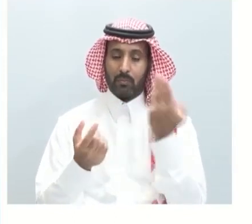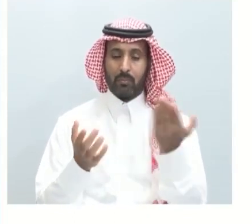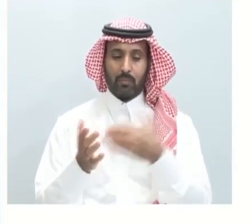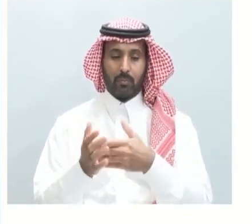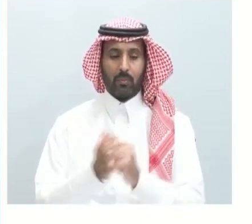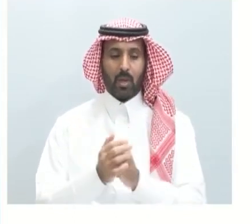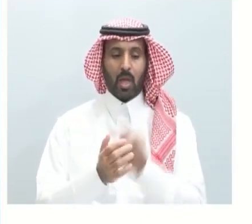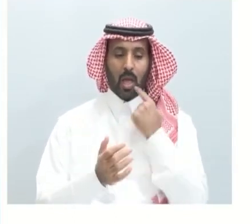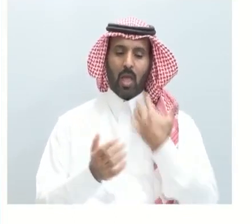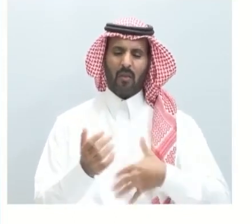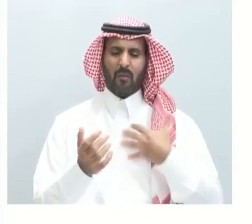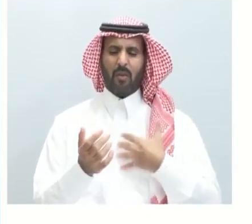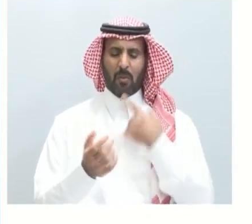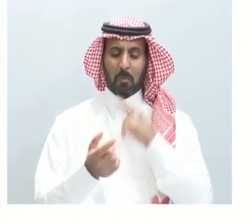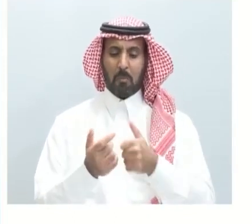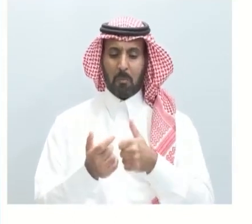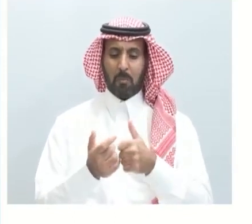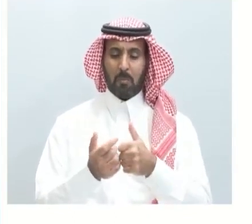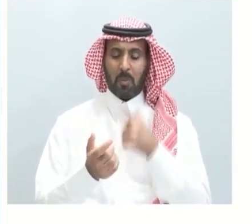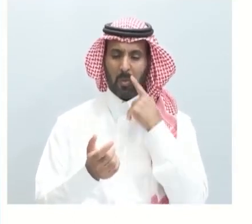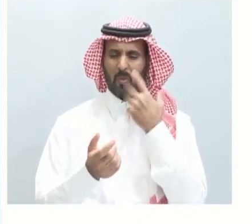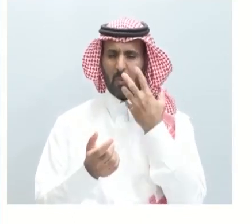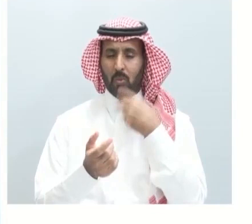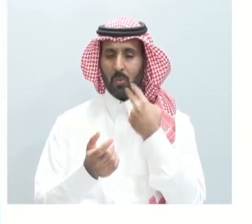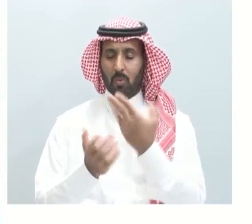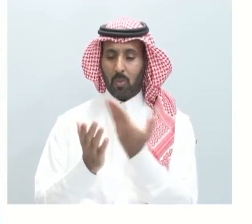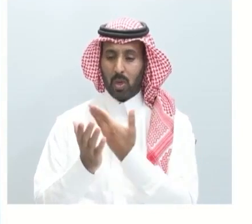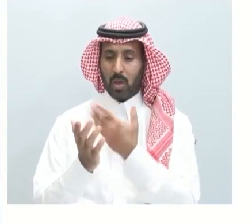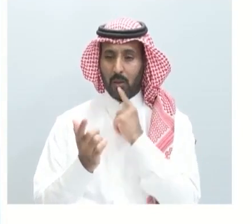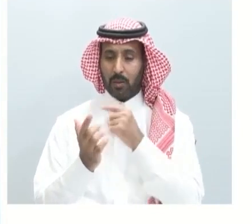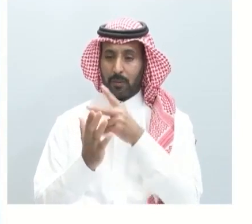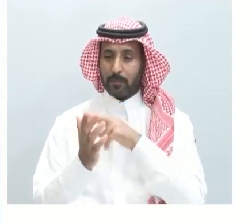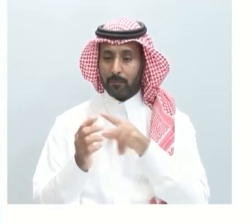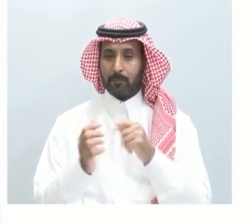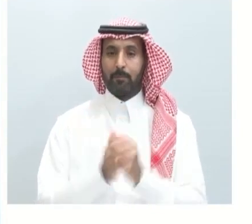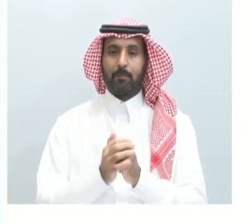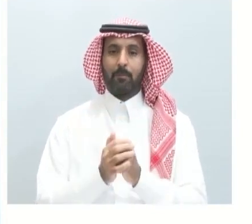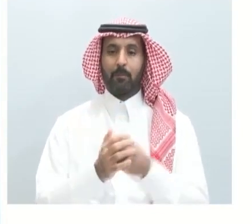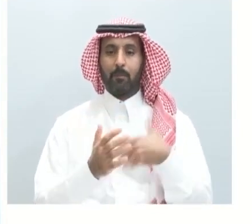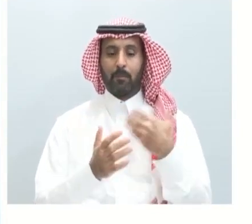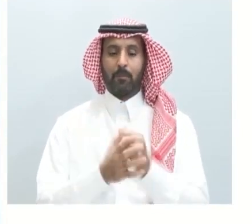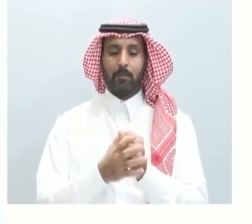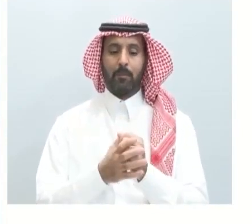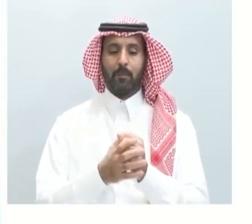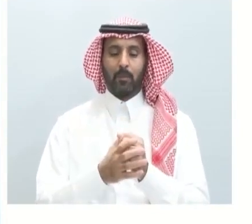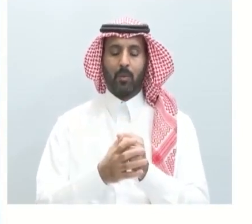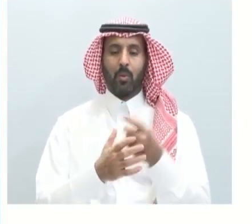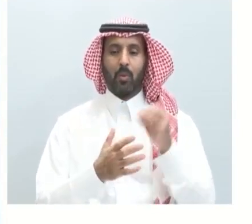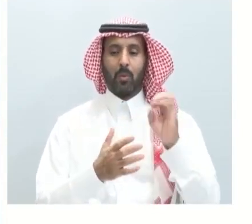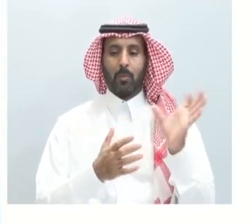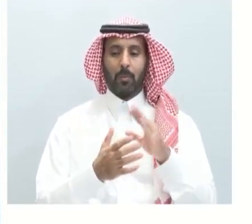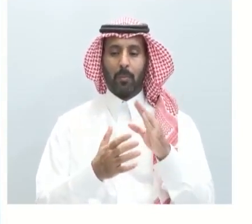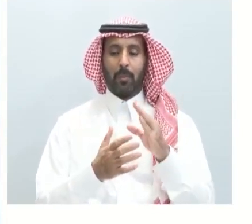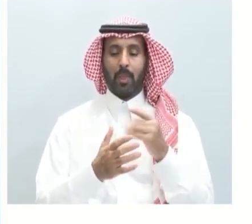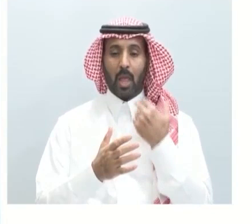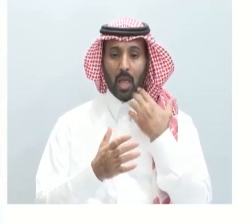one I feel passionately poetry I feel passionately poetry